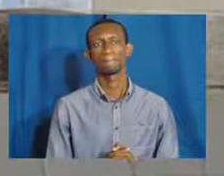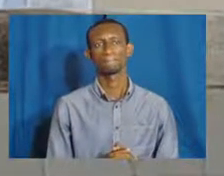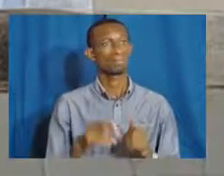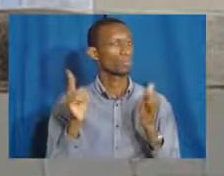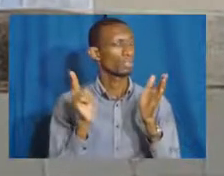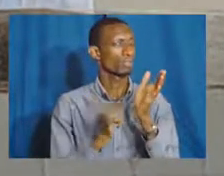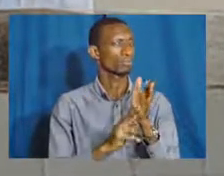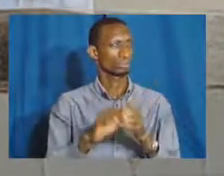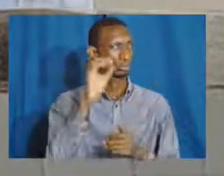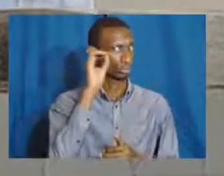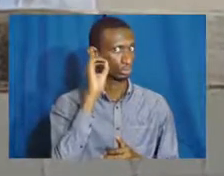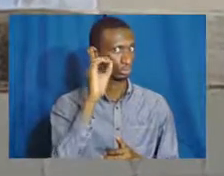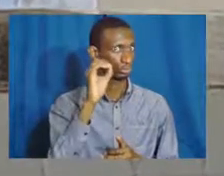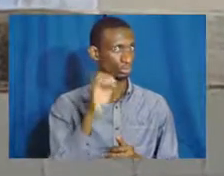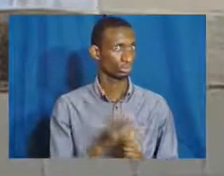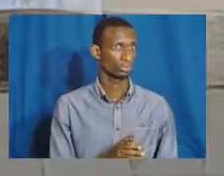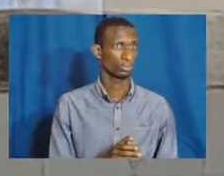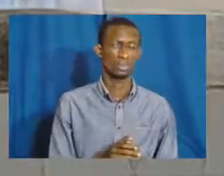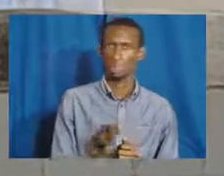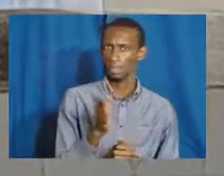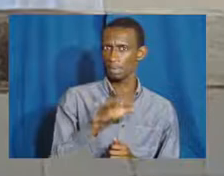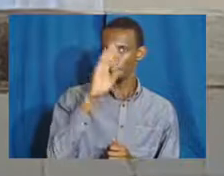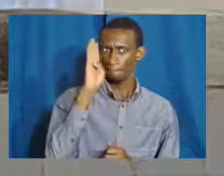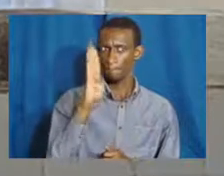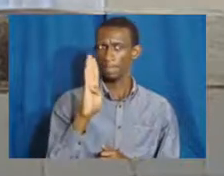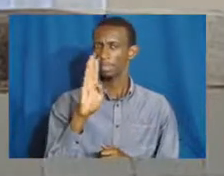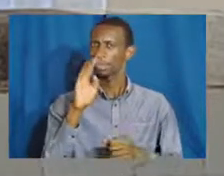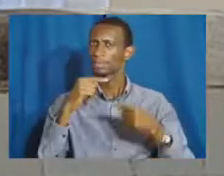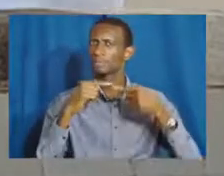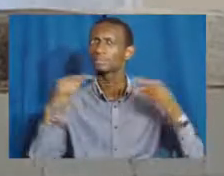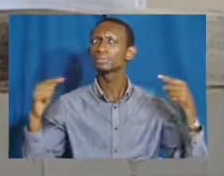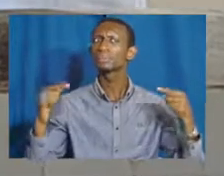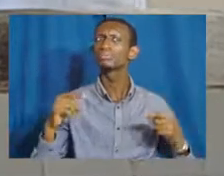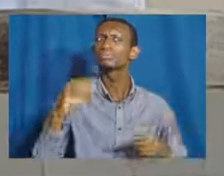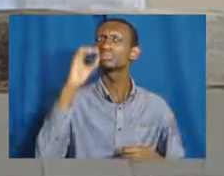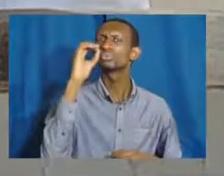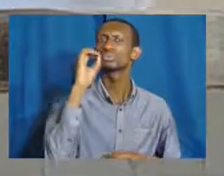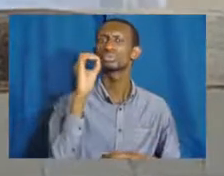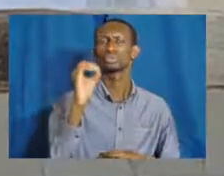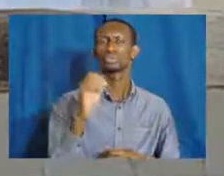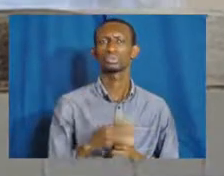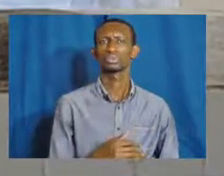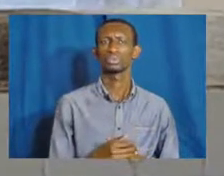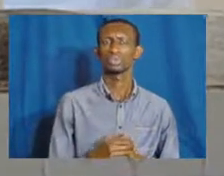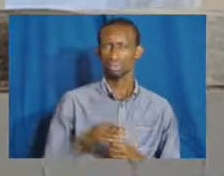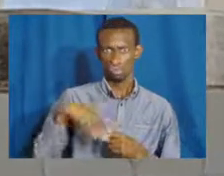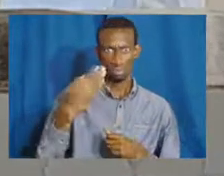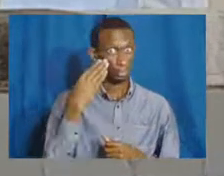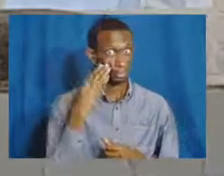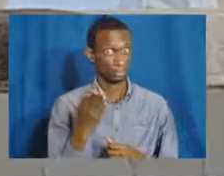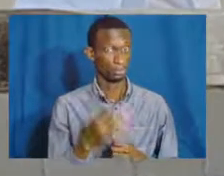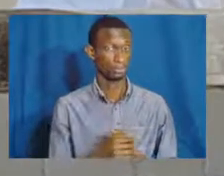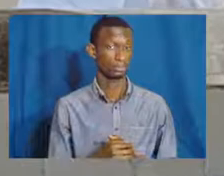is equal to zero and B is different from zero, I'll be having